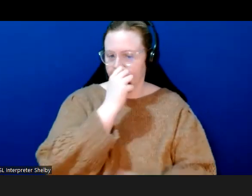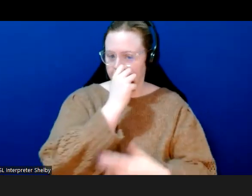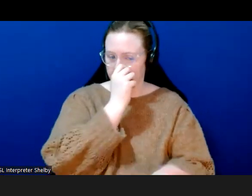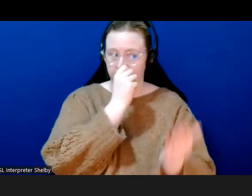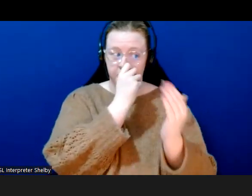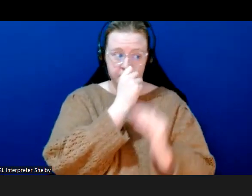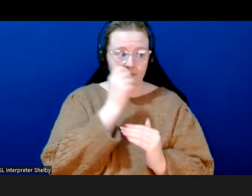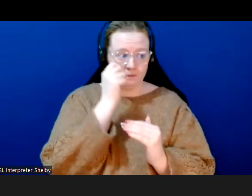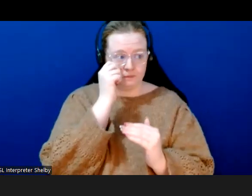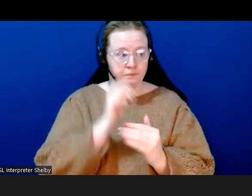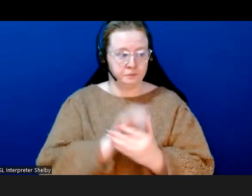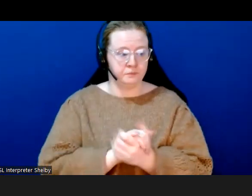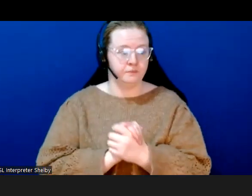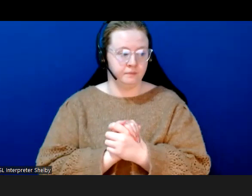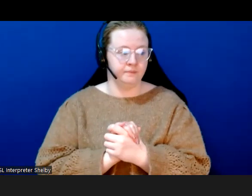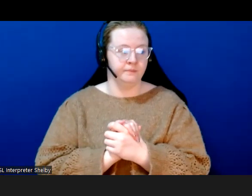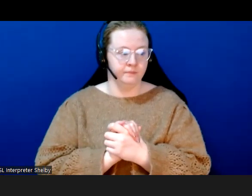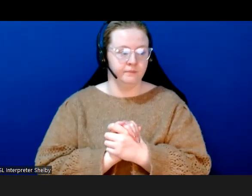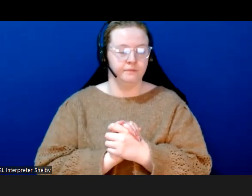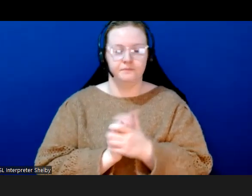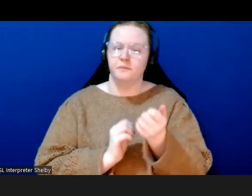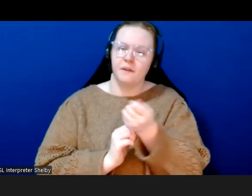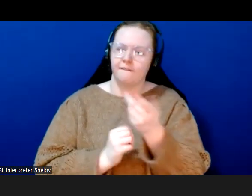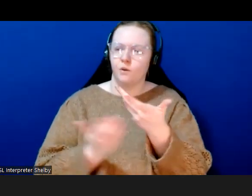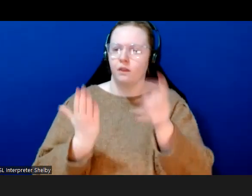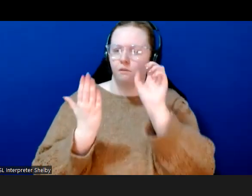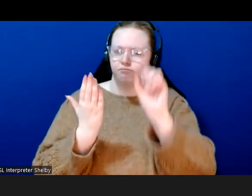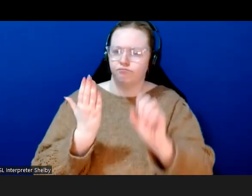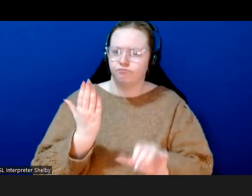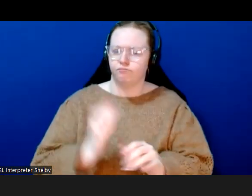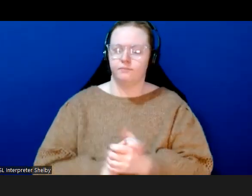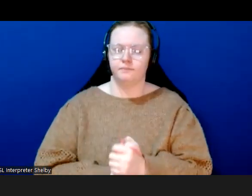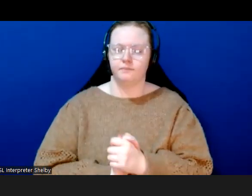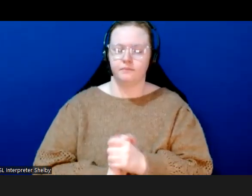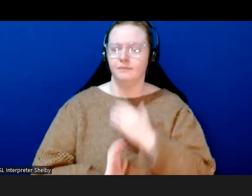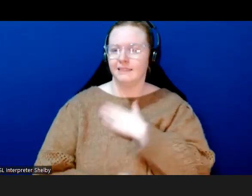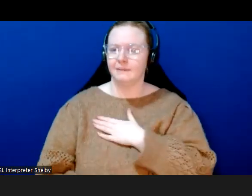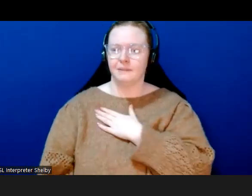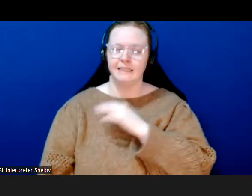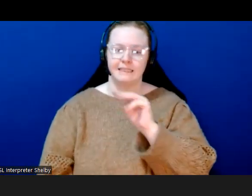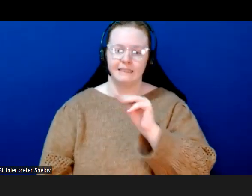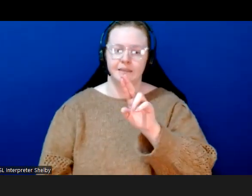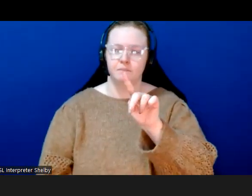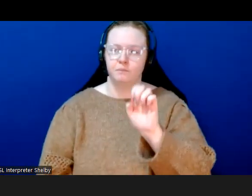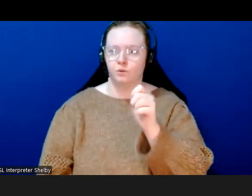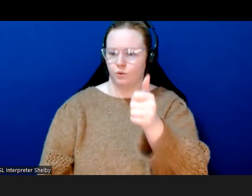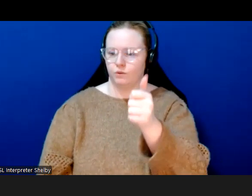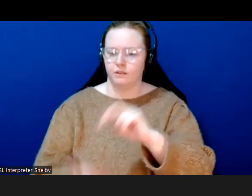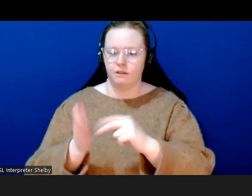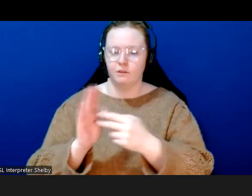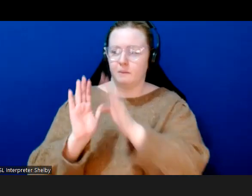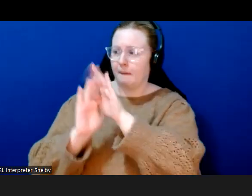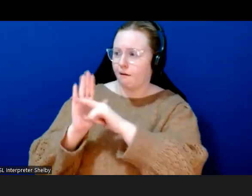Before we go ahead and begin, as always, there's a few housekeeping tips. Please mute your mic to block out any outside